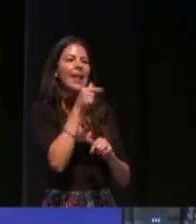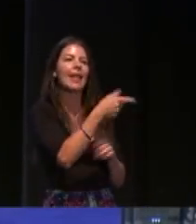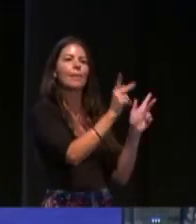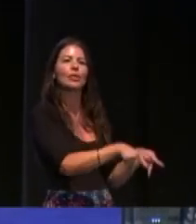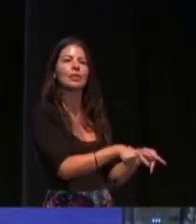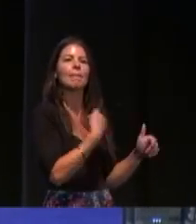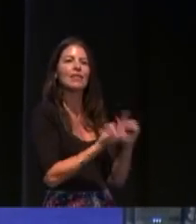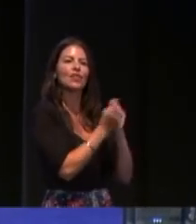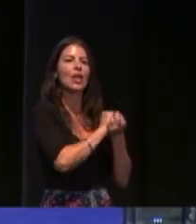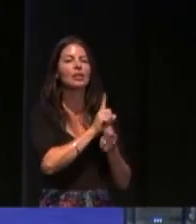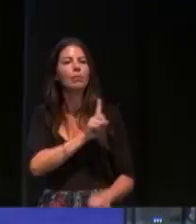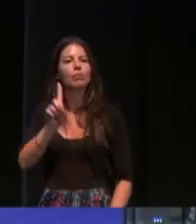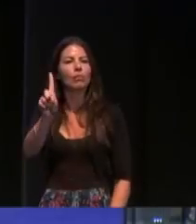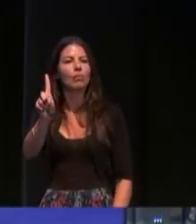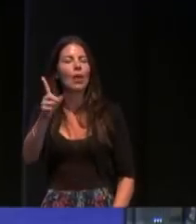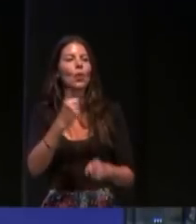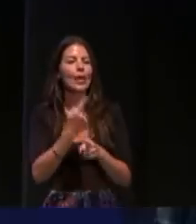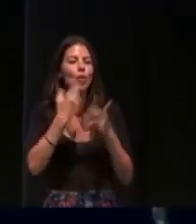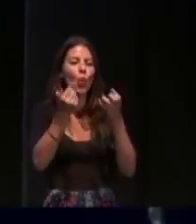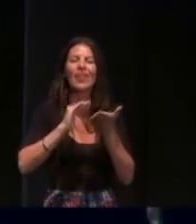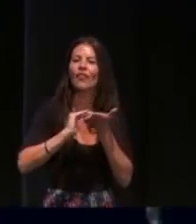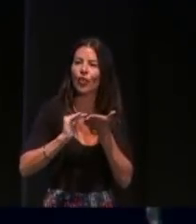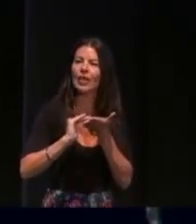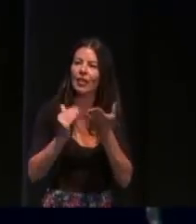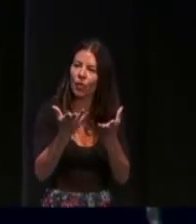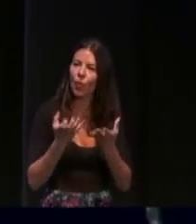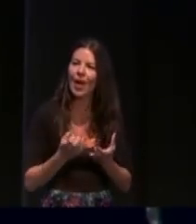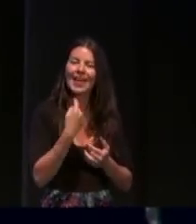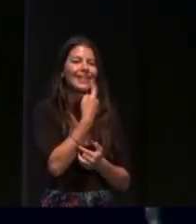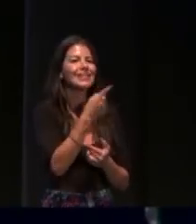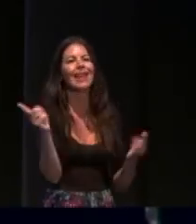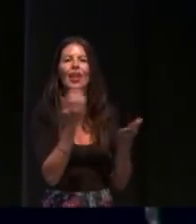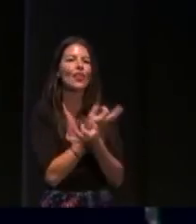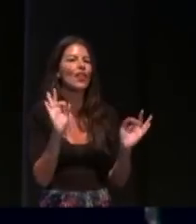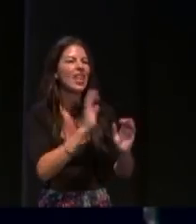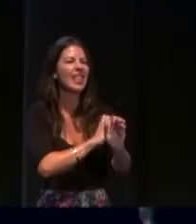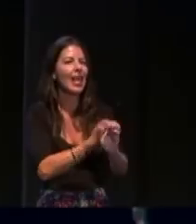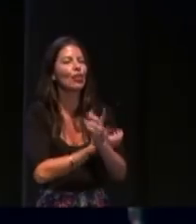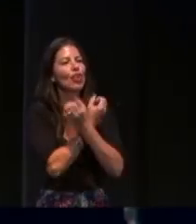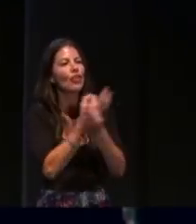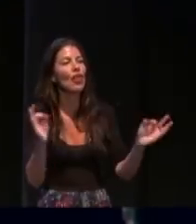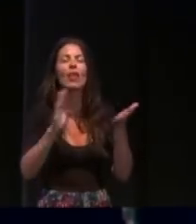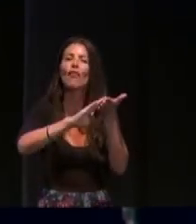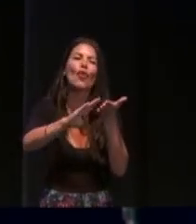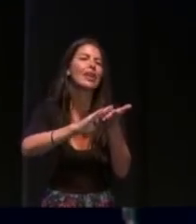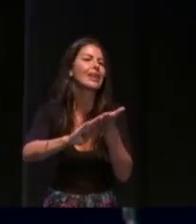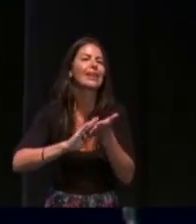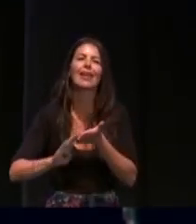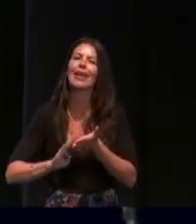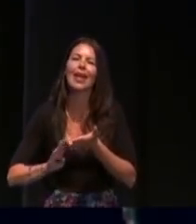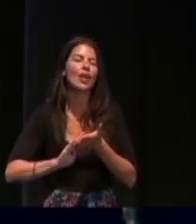anymore." But you want to forgive and set it free, the energy free. Forgive